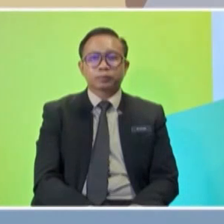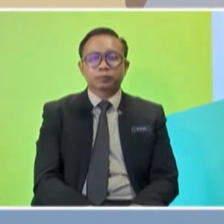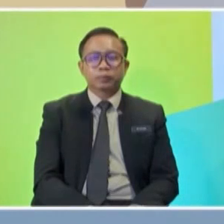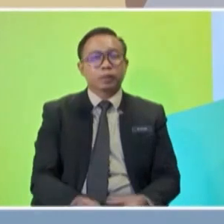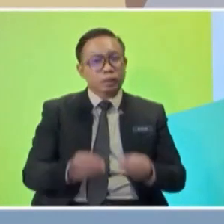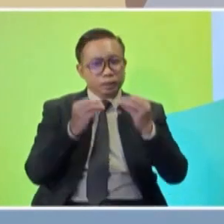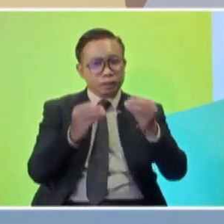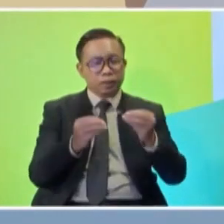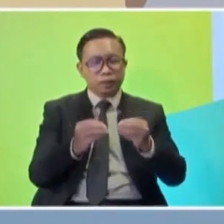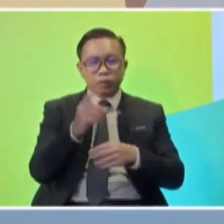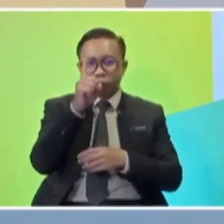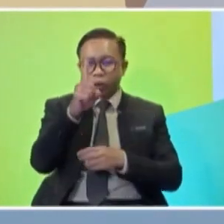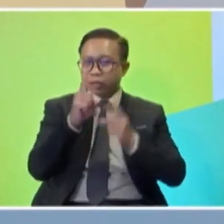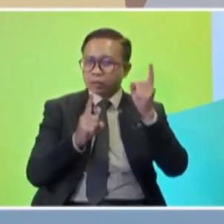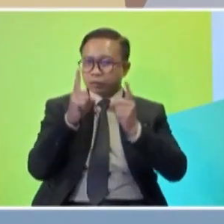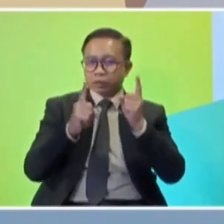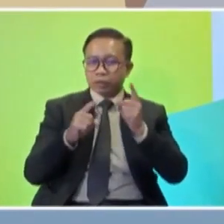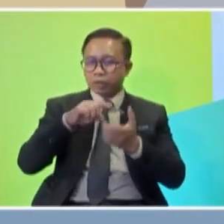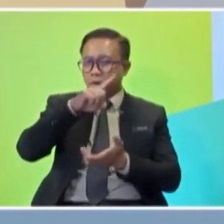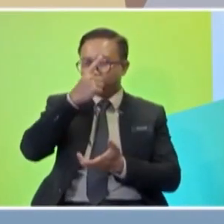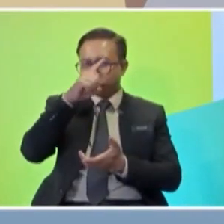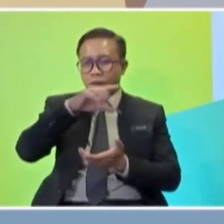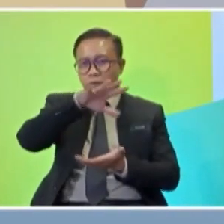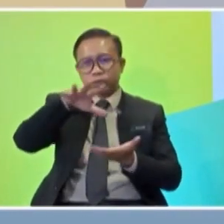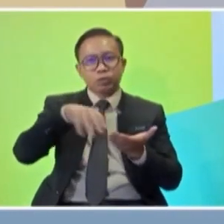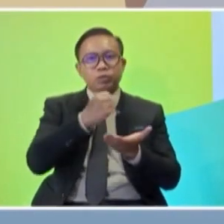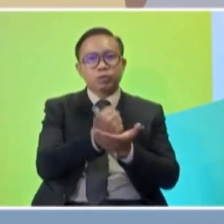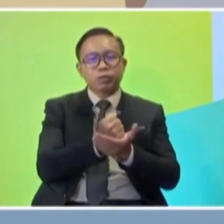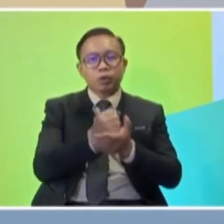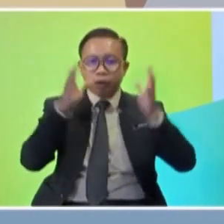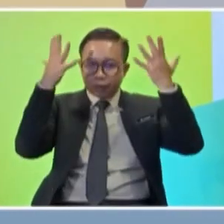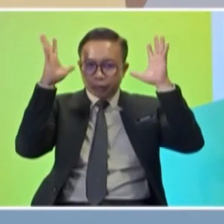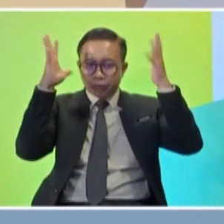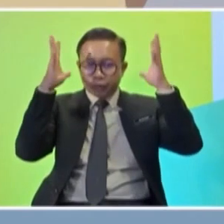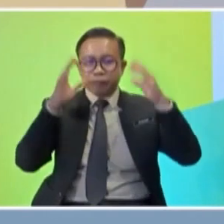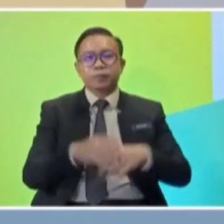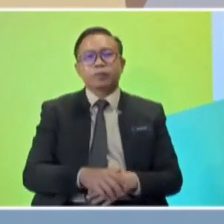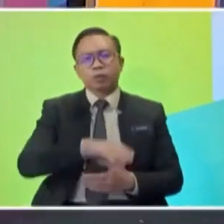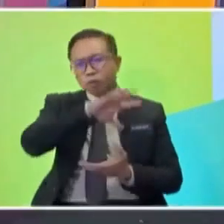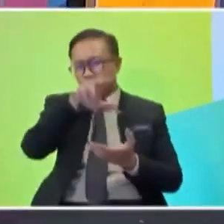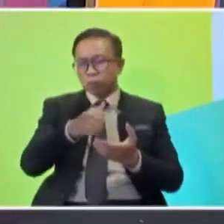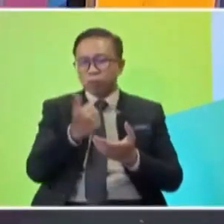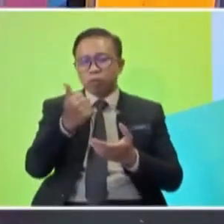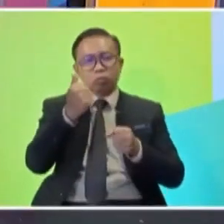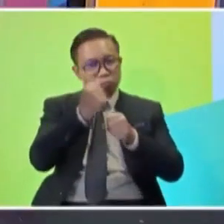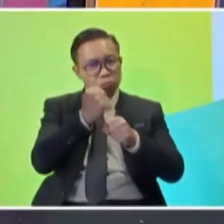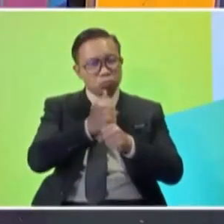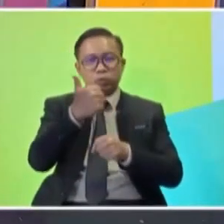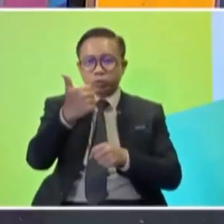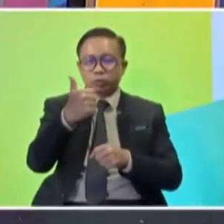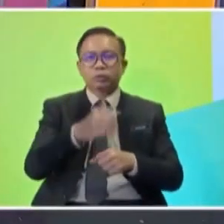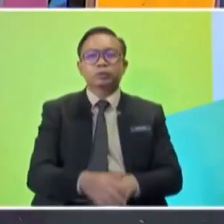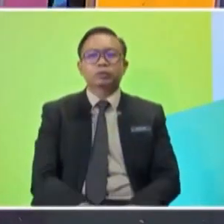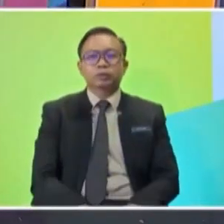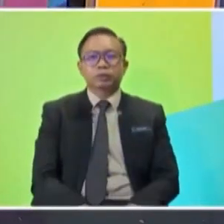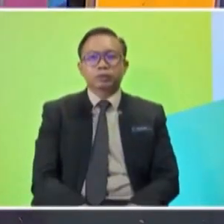give all the people... Let's give 1 star for Hari. 1 star and a round of applause. Oh, they're doing very good job. They're doing very well. Yeah, so we have more questions